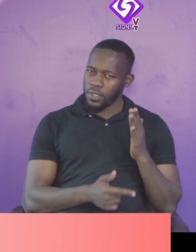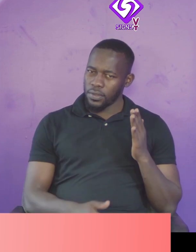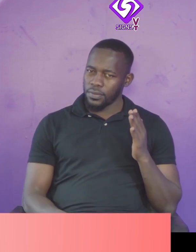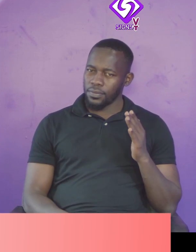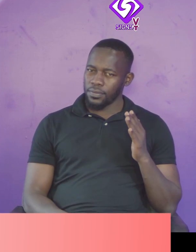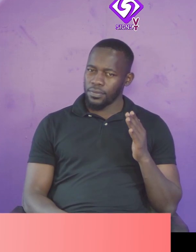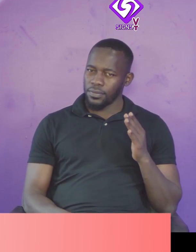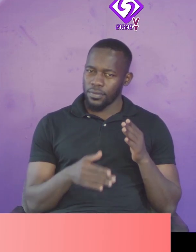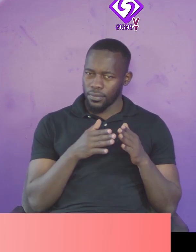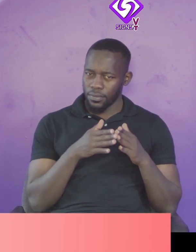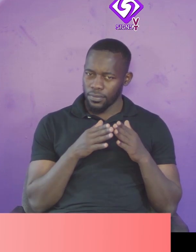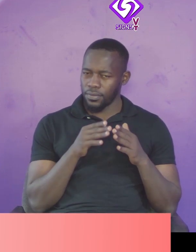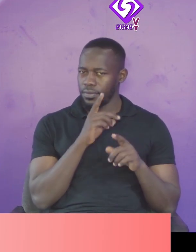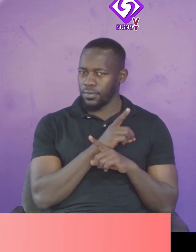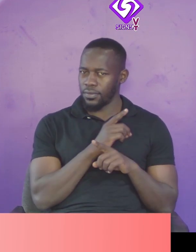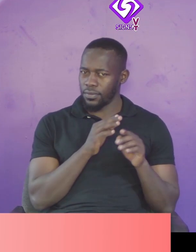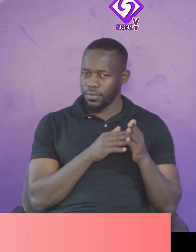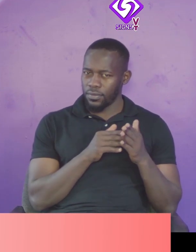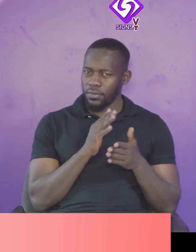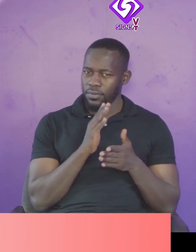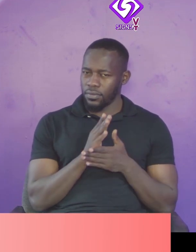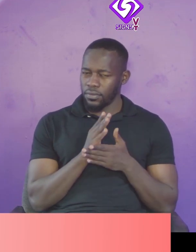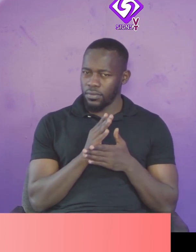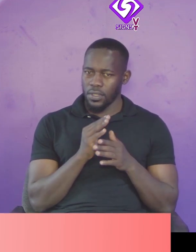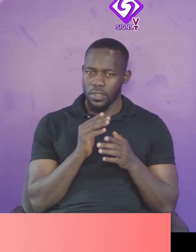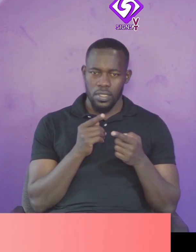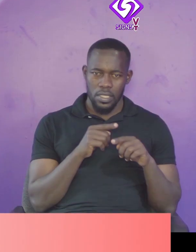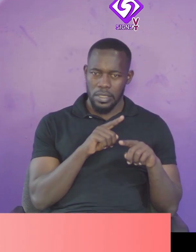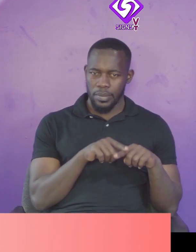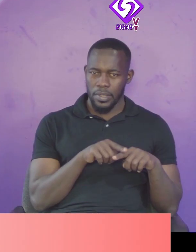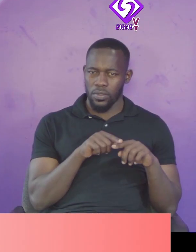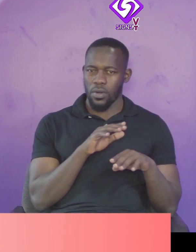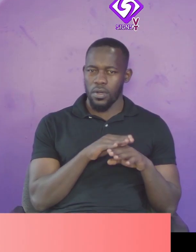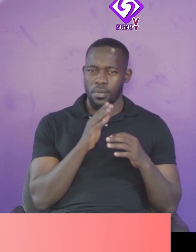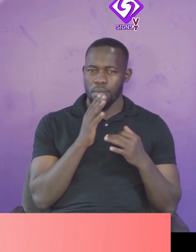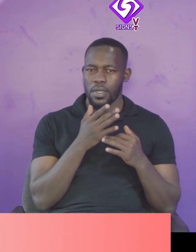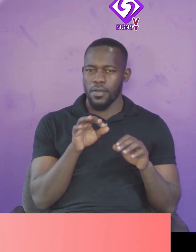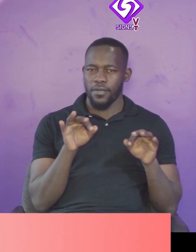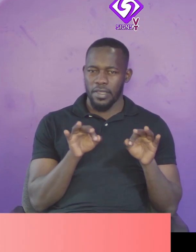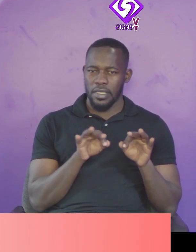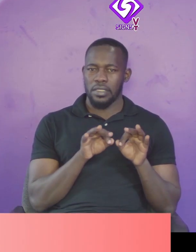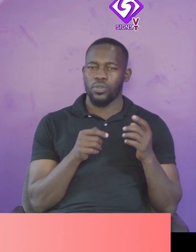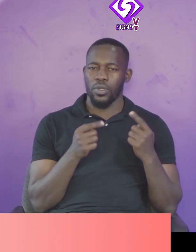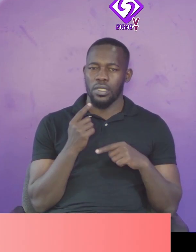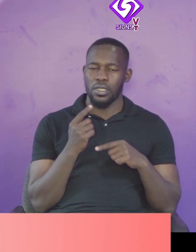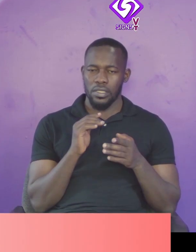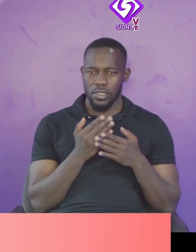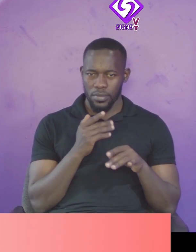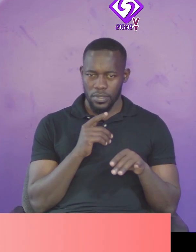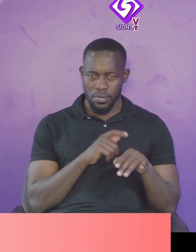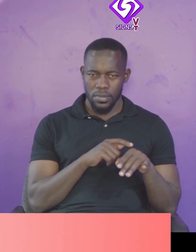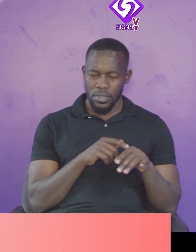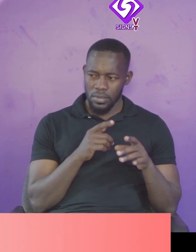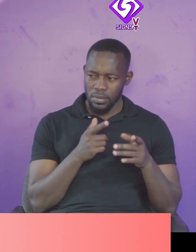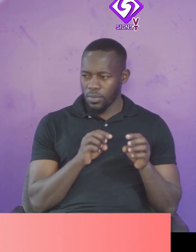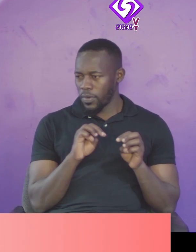Arsenal defense is shaky, and we depend on midfield to win games. Sometimes you will see Declan Rice dropping to the